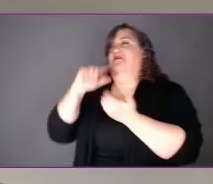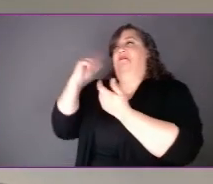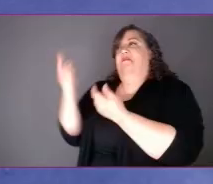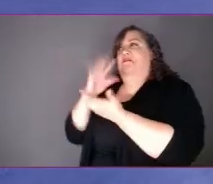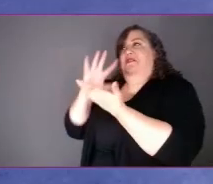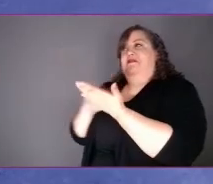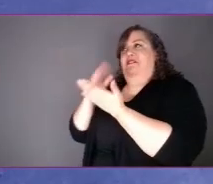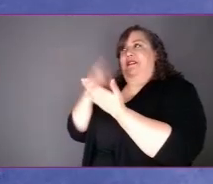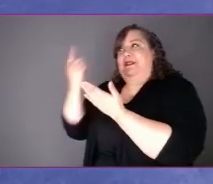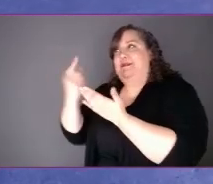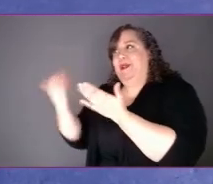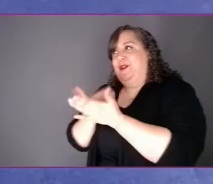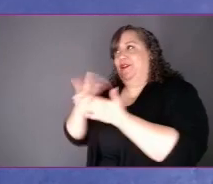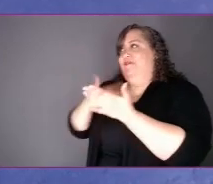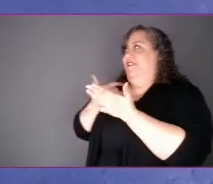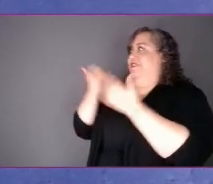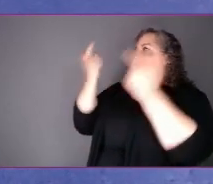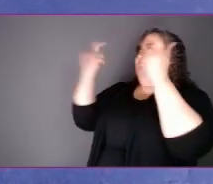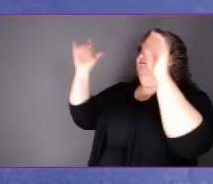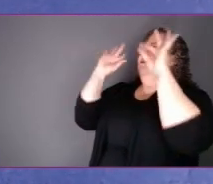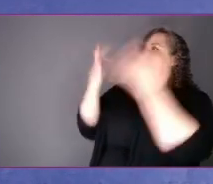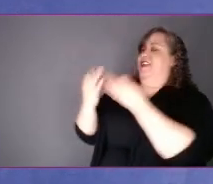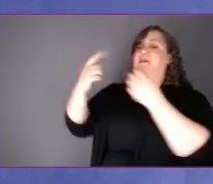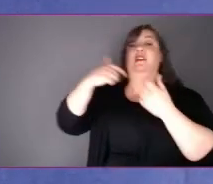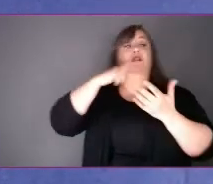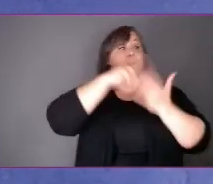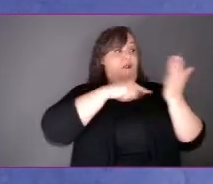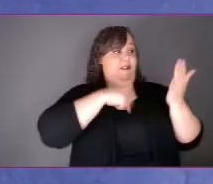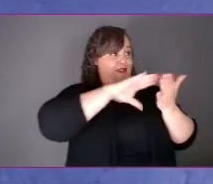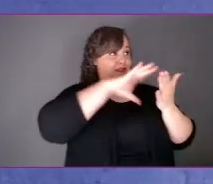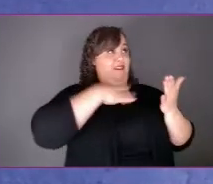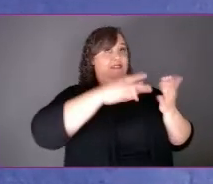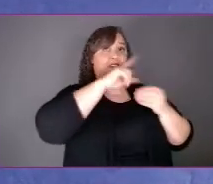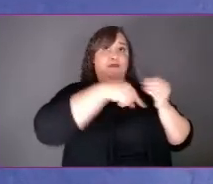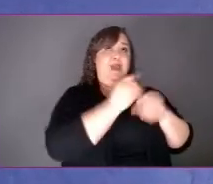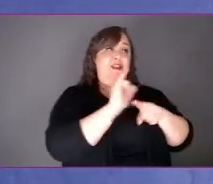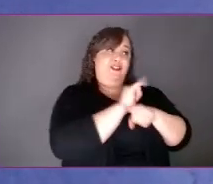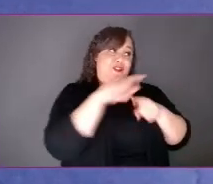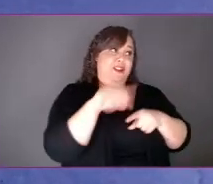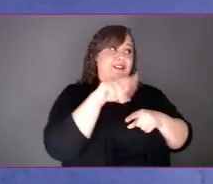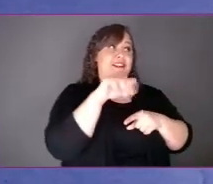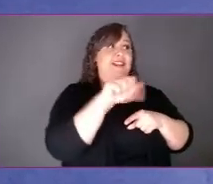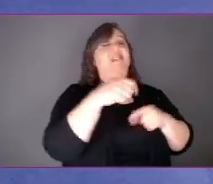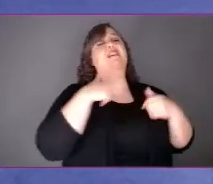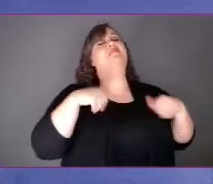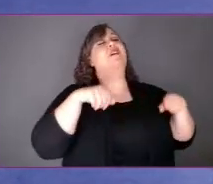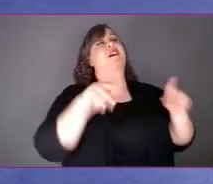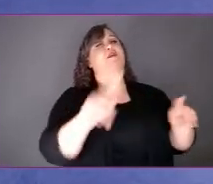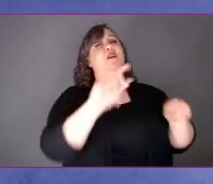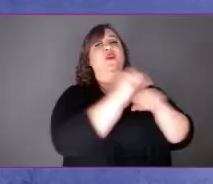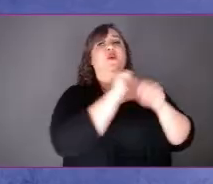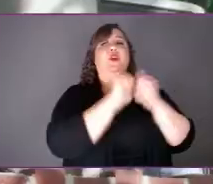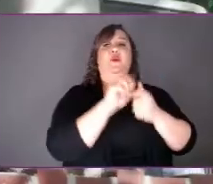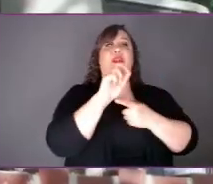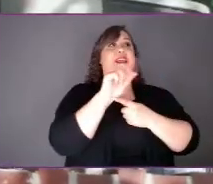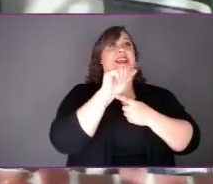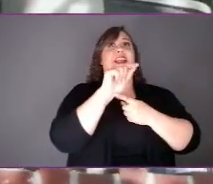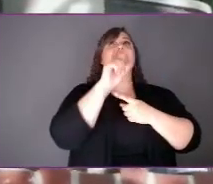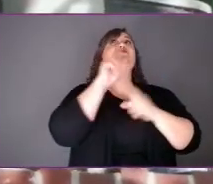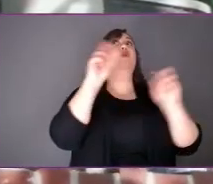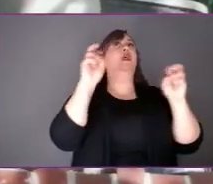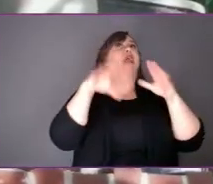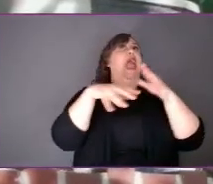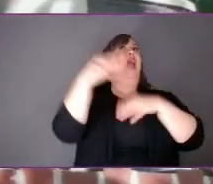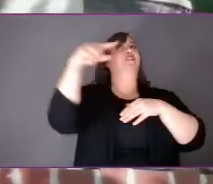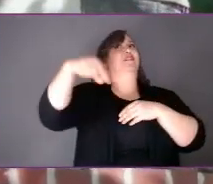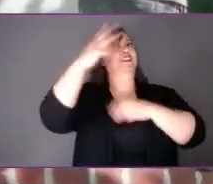big family. What I like about interning at NASA is that I have the opportunity to work with data that's out of this world. And